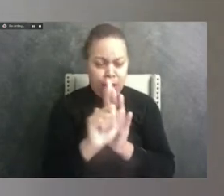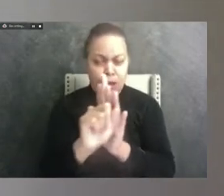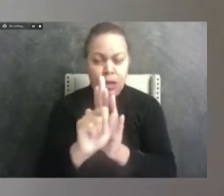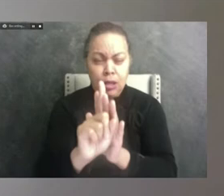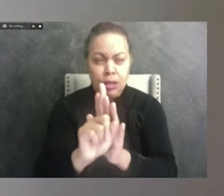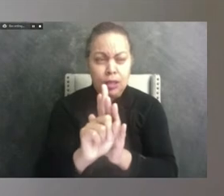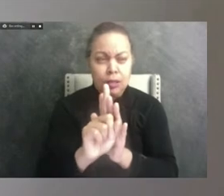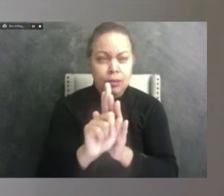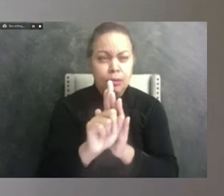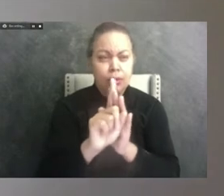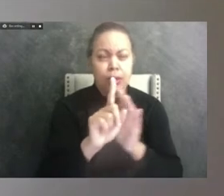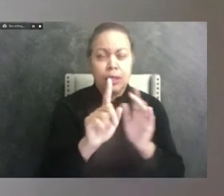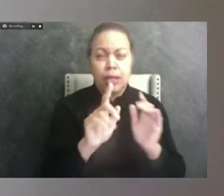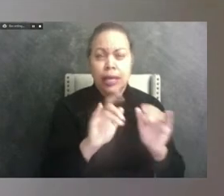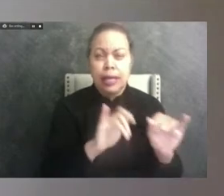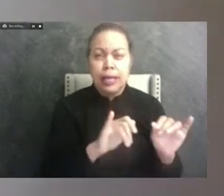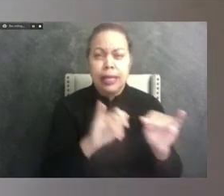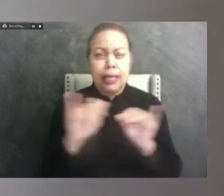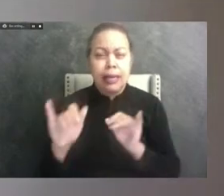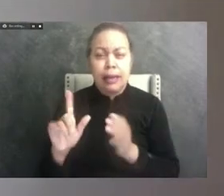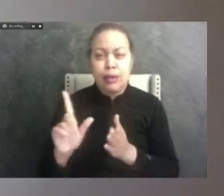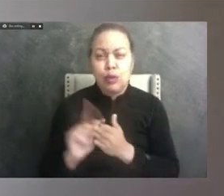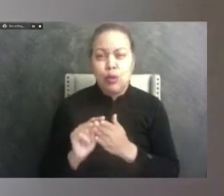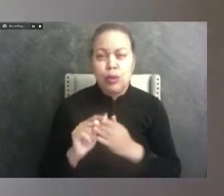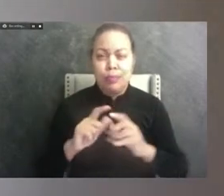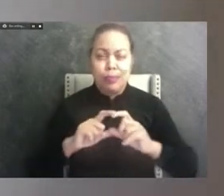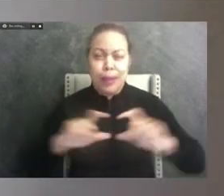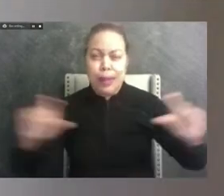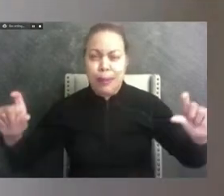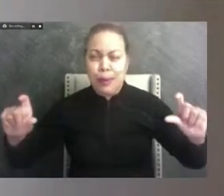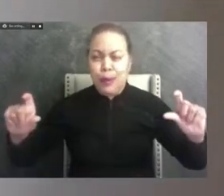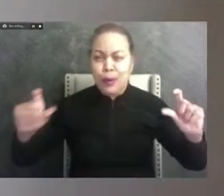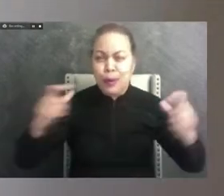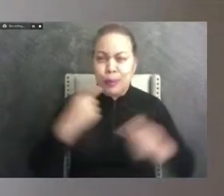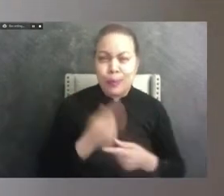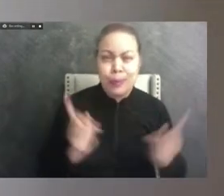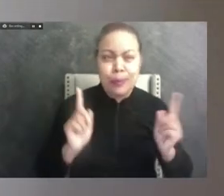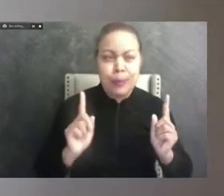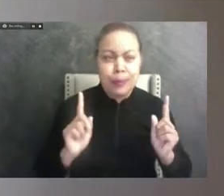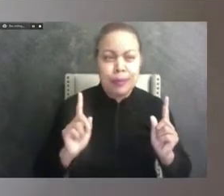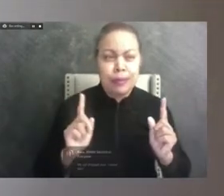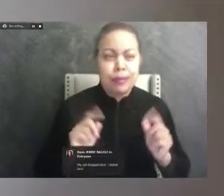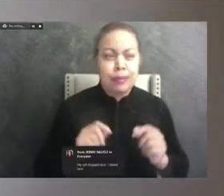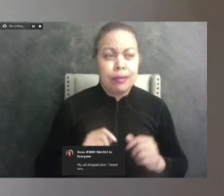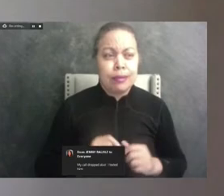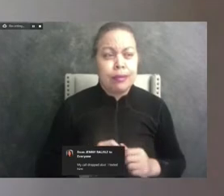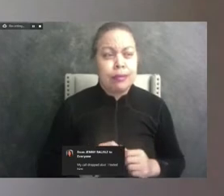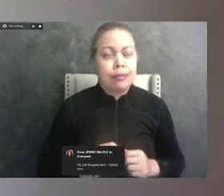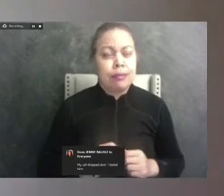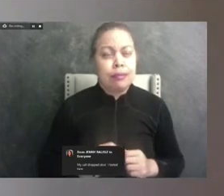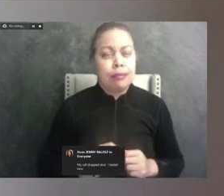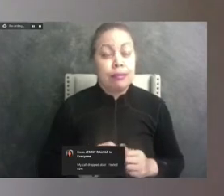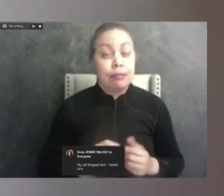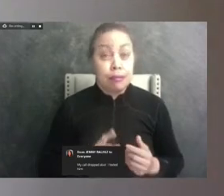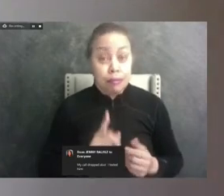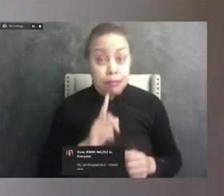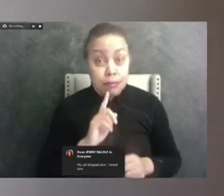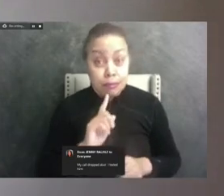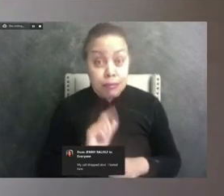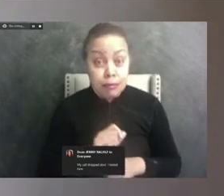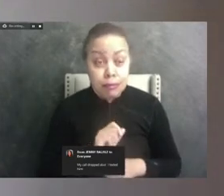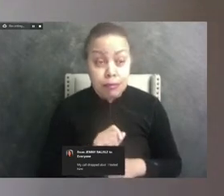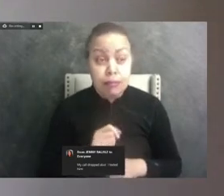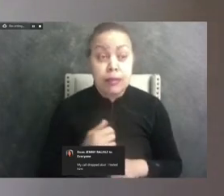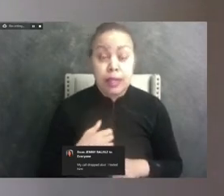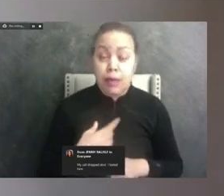appear in the mind like banner headlines. In fact, there